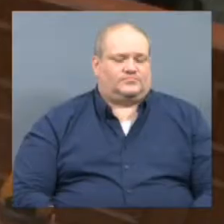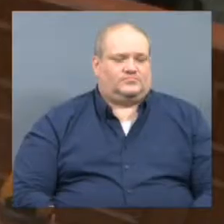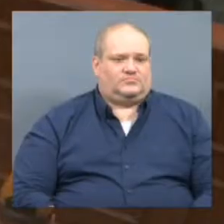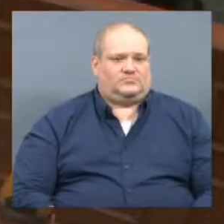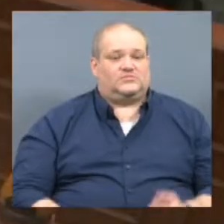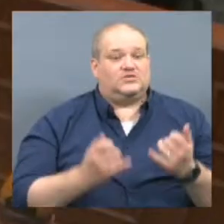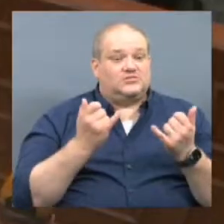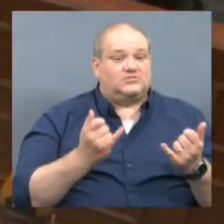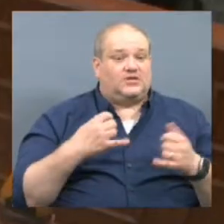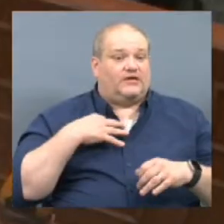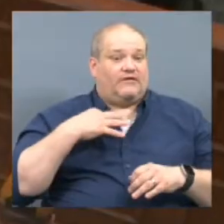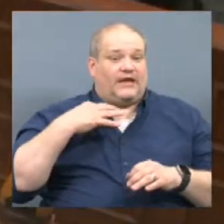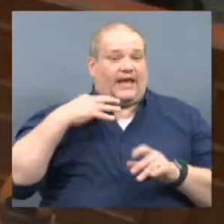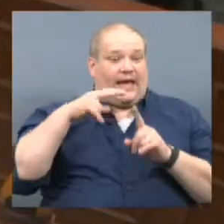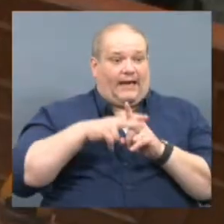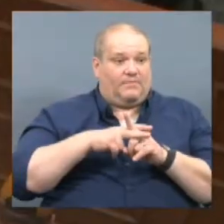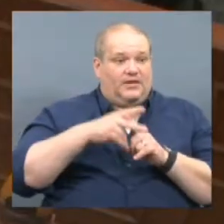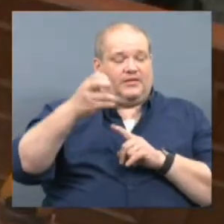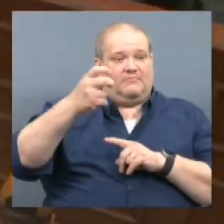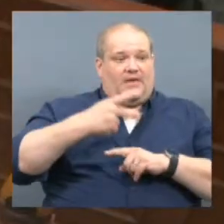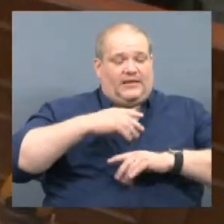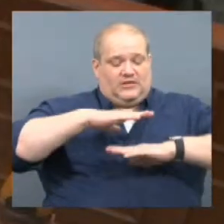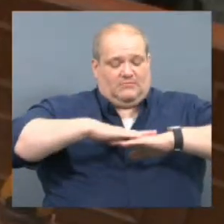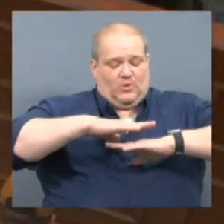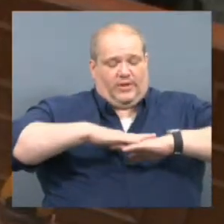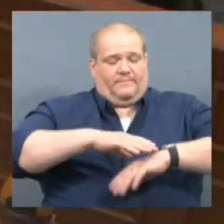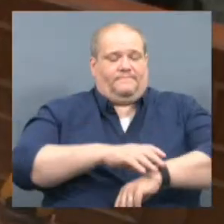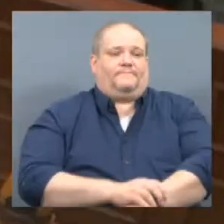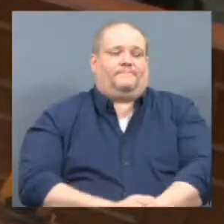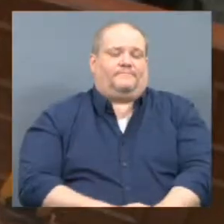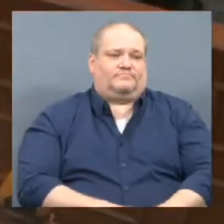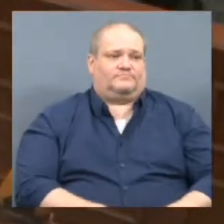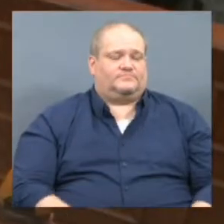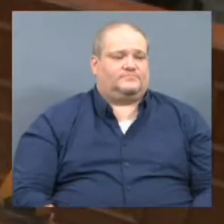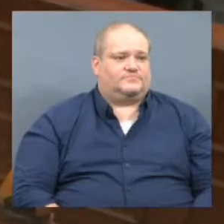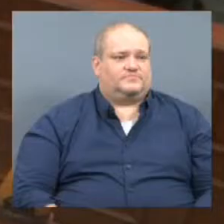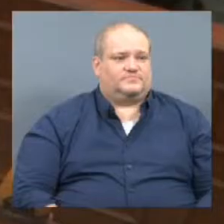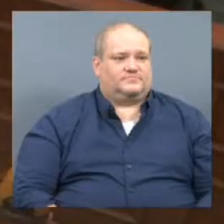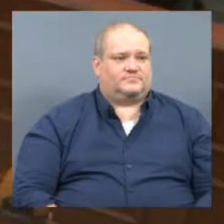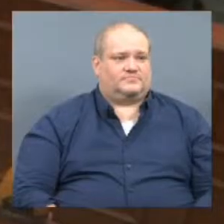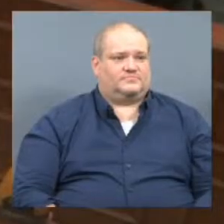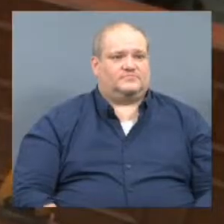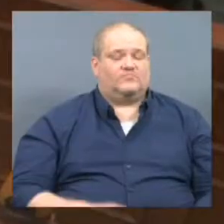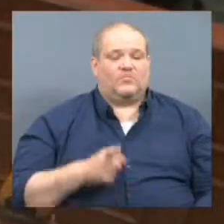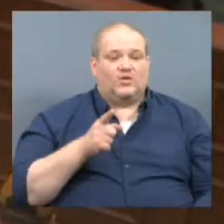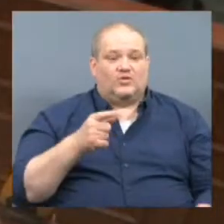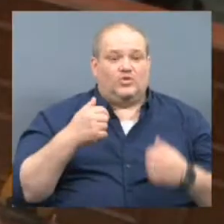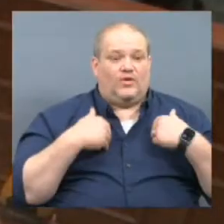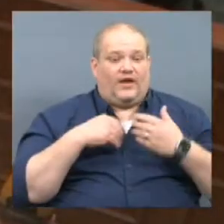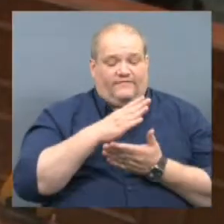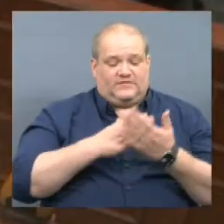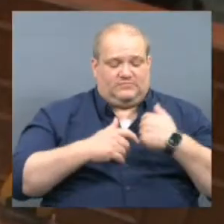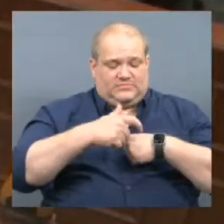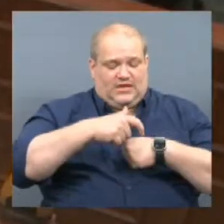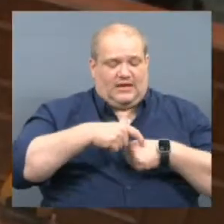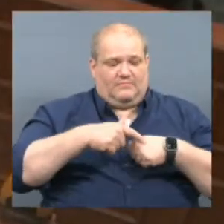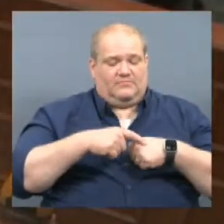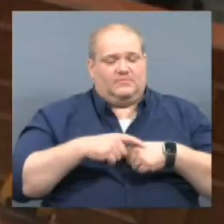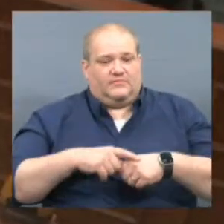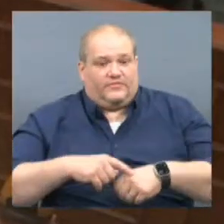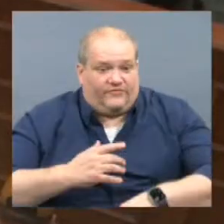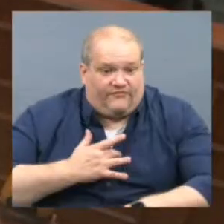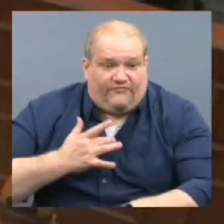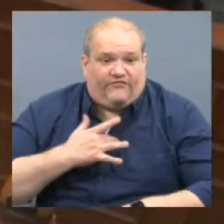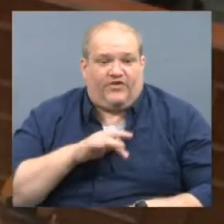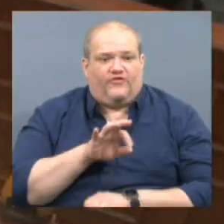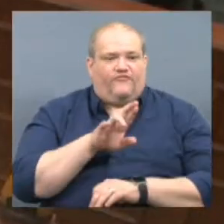particular time, I'm going to have the applicant to come back up to the podium, please. And you do have, you have some time left. A few minutes, okay. Feel